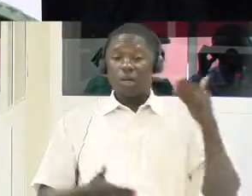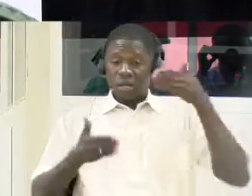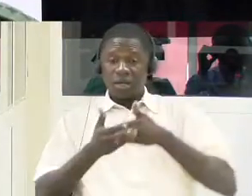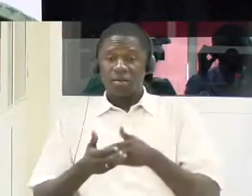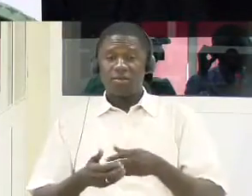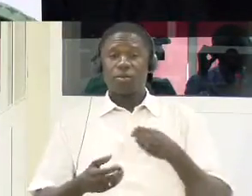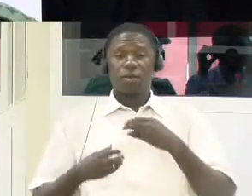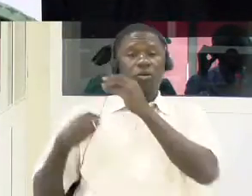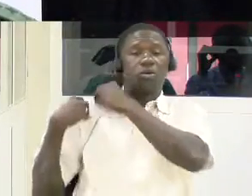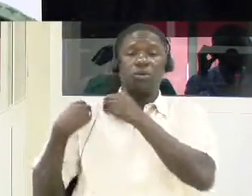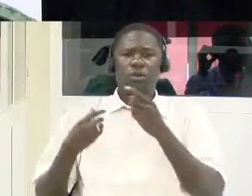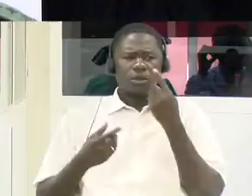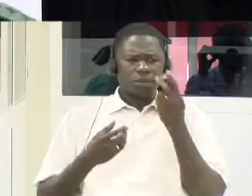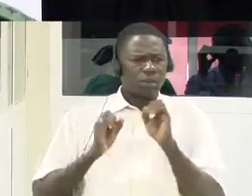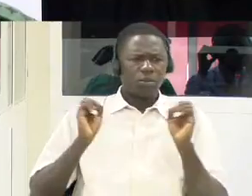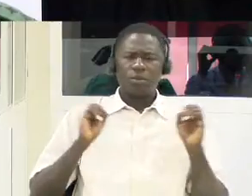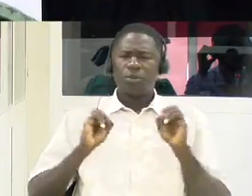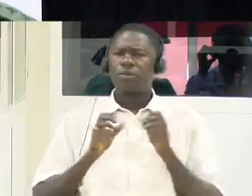not there.